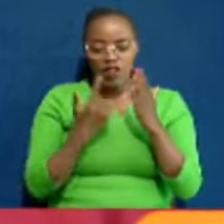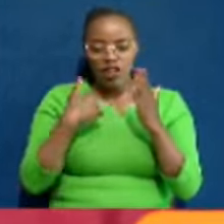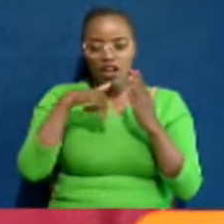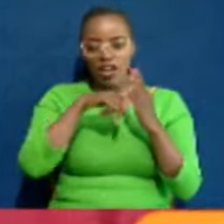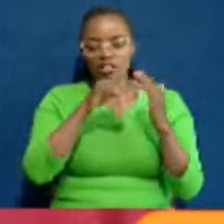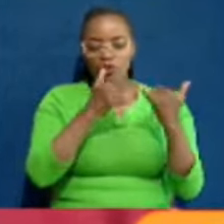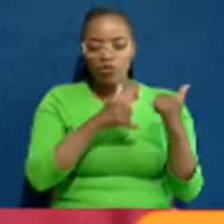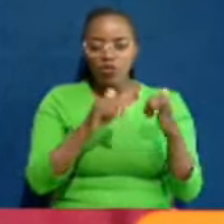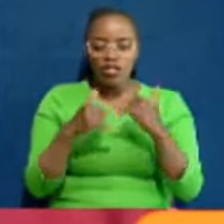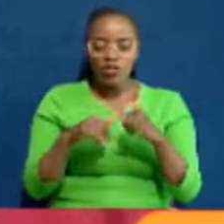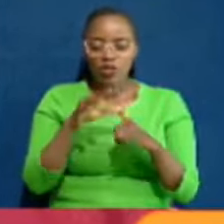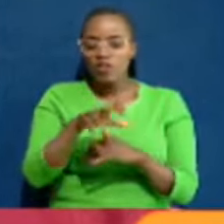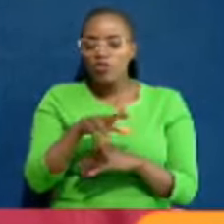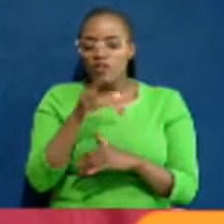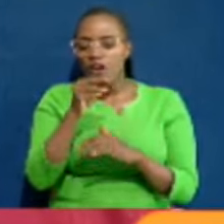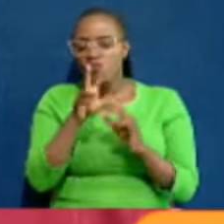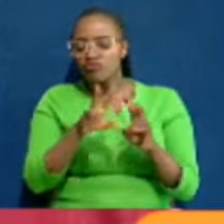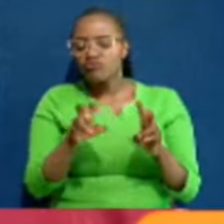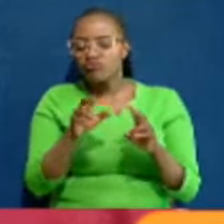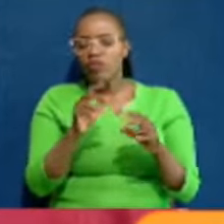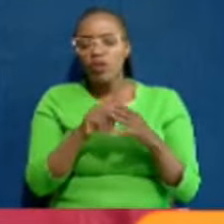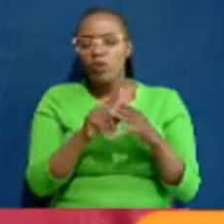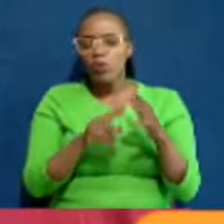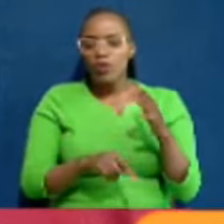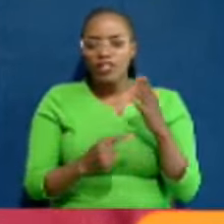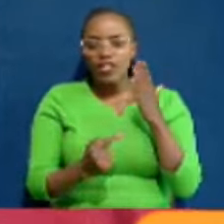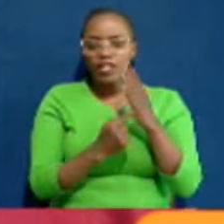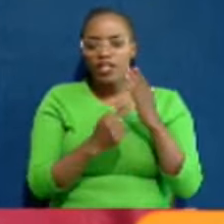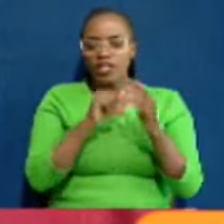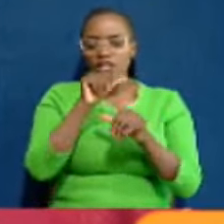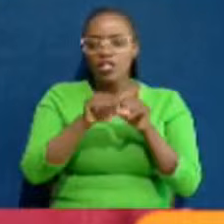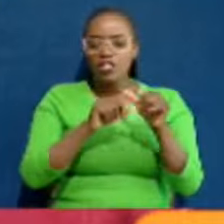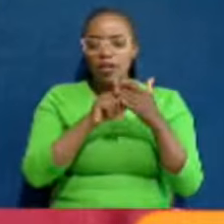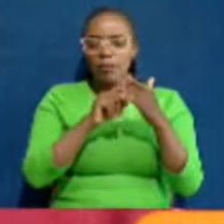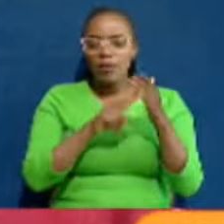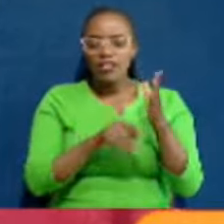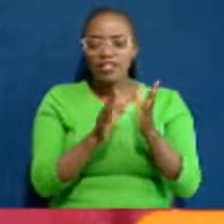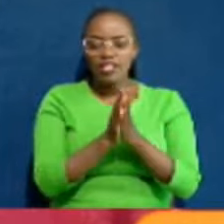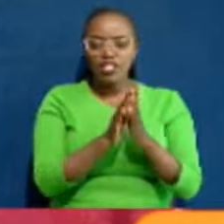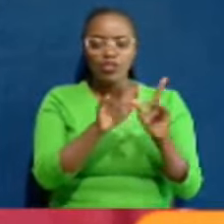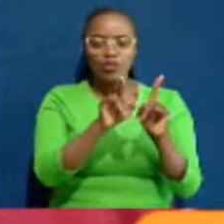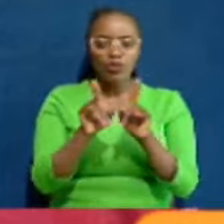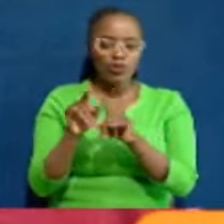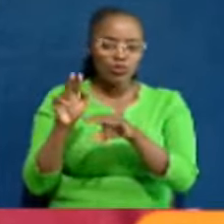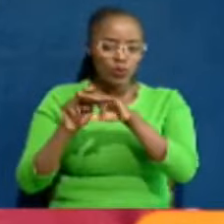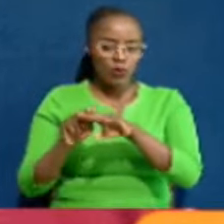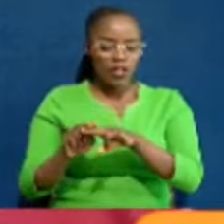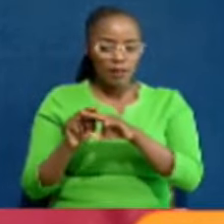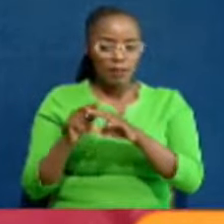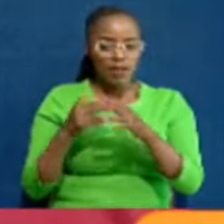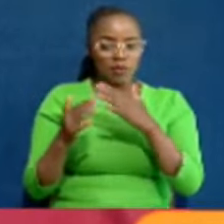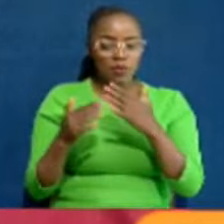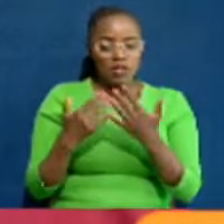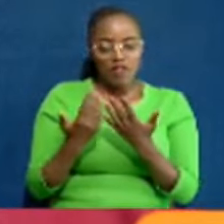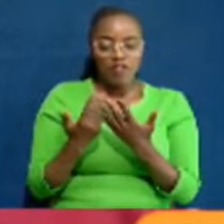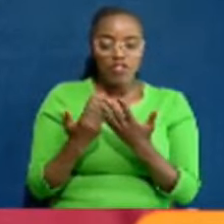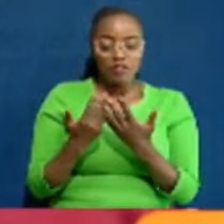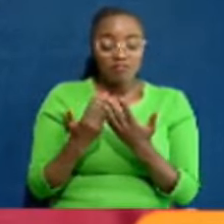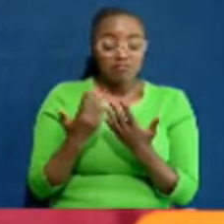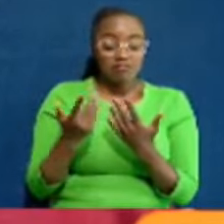still trying to find out, you know, what this technology is all about. We were still depending on what we call raw talent.